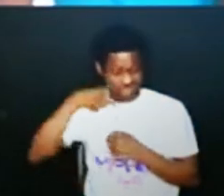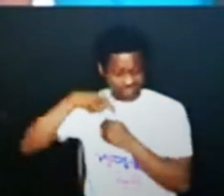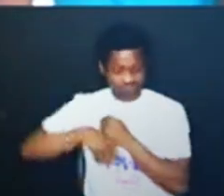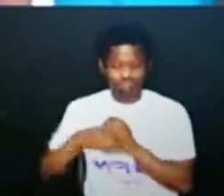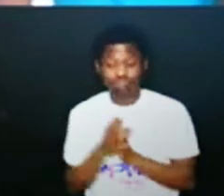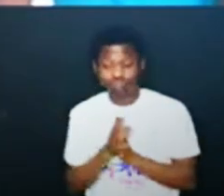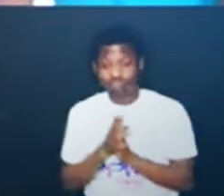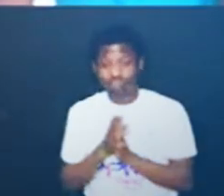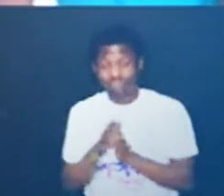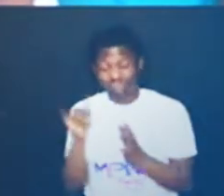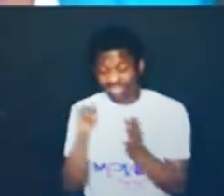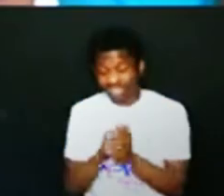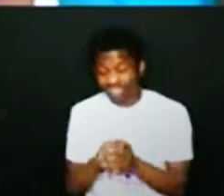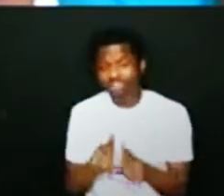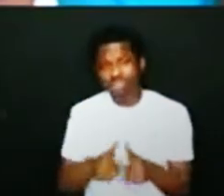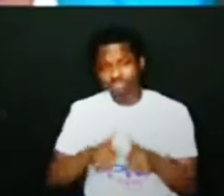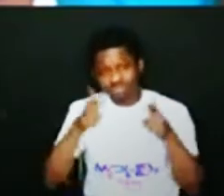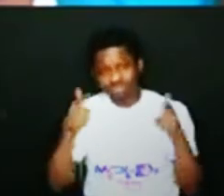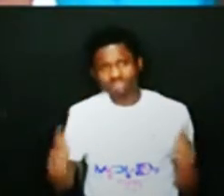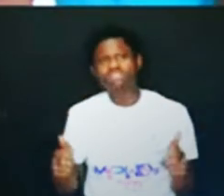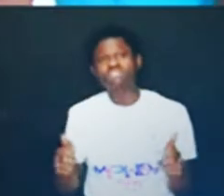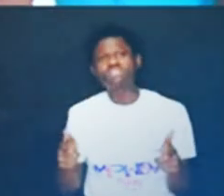That the greatest function